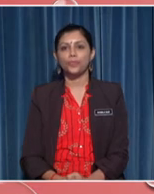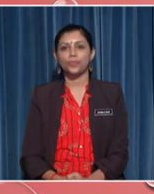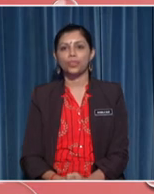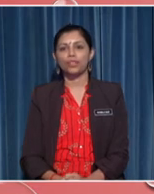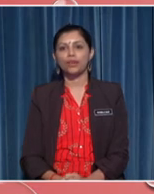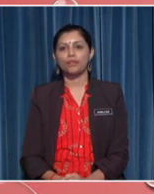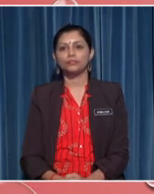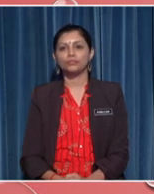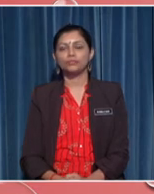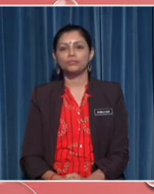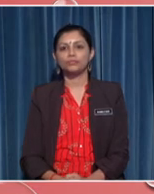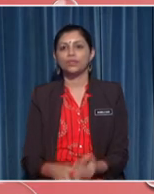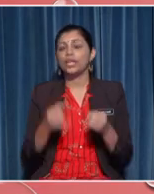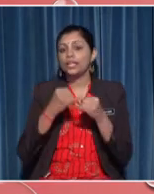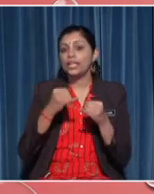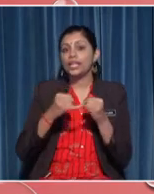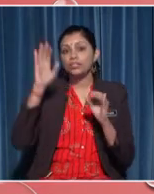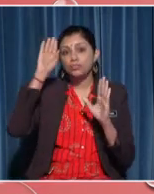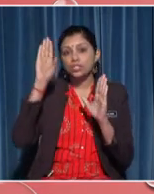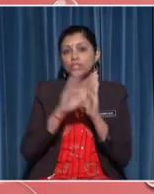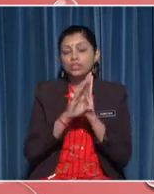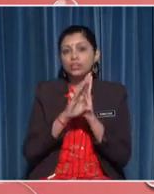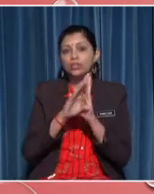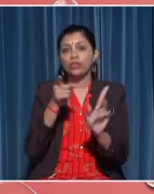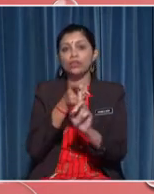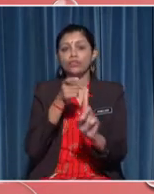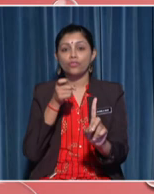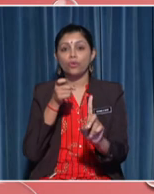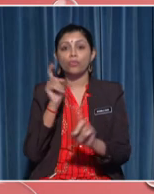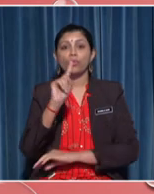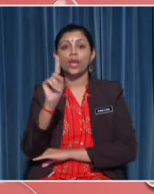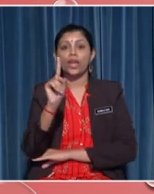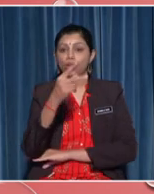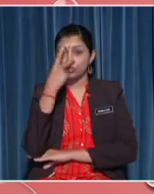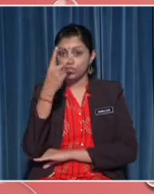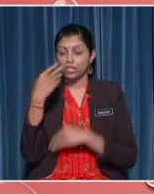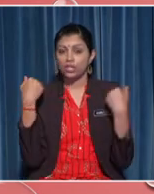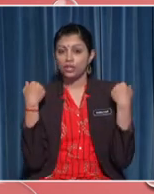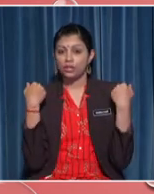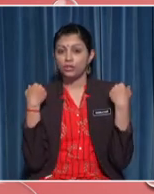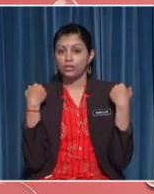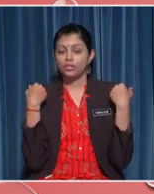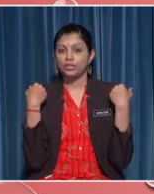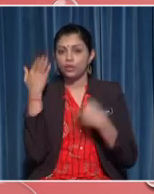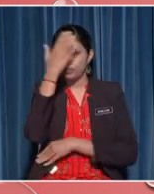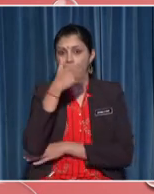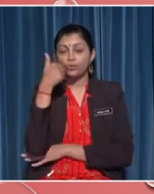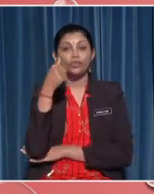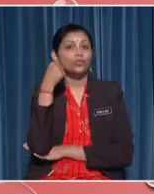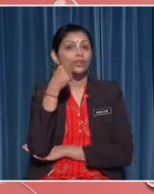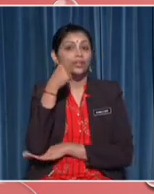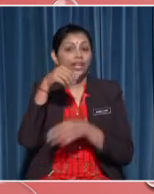How about this money? The picture has a picture of a beautiful